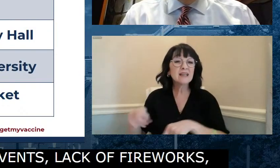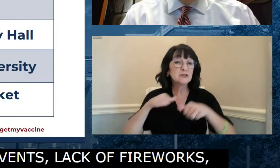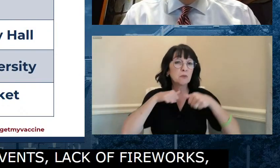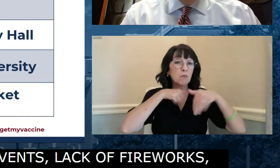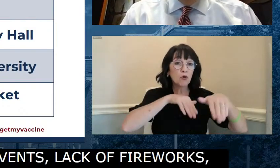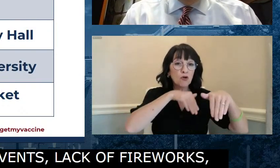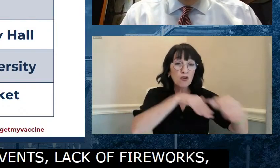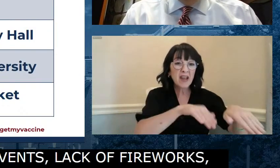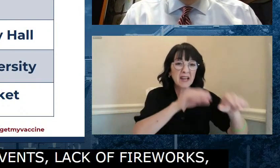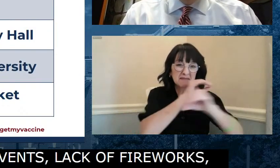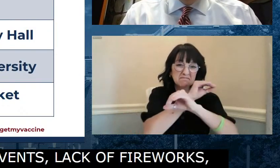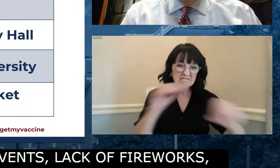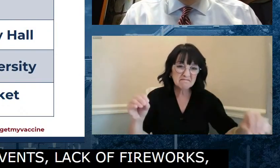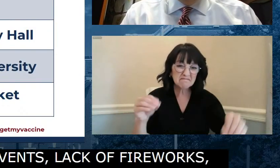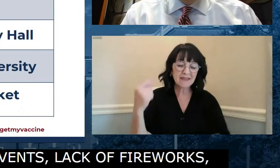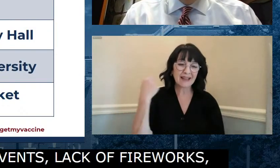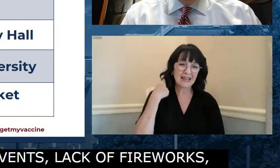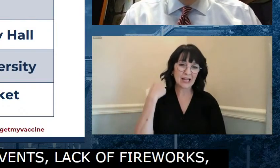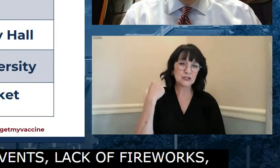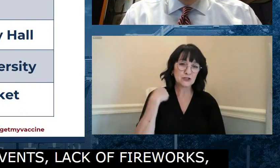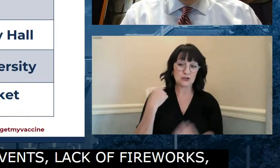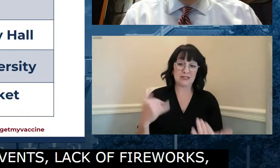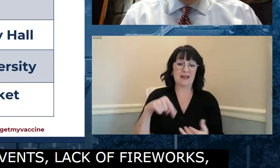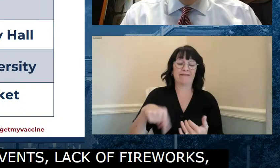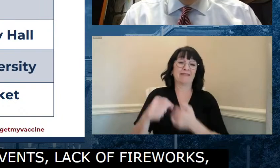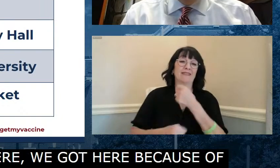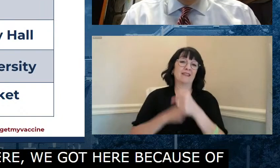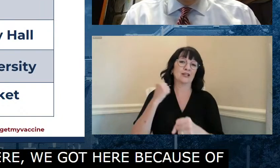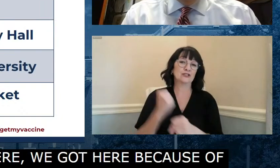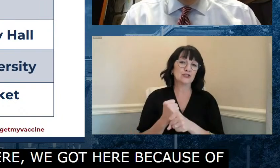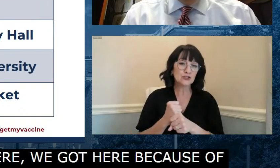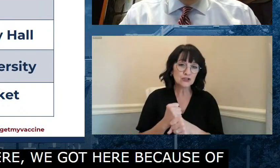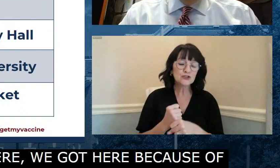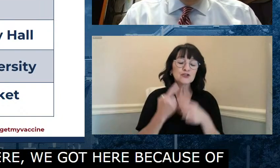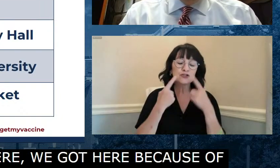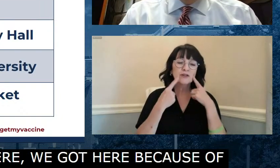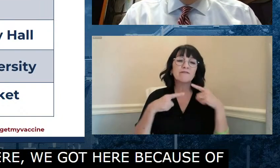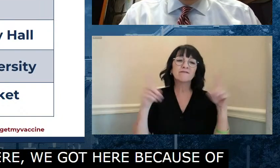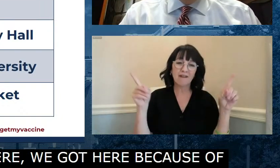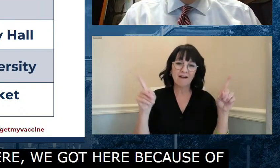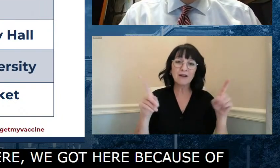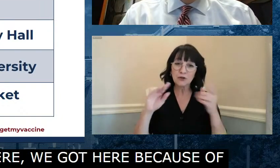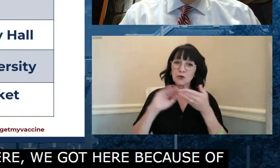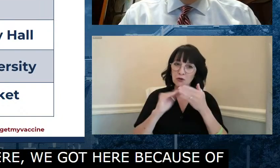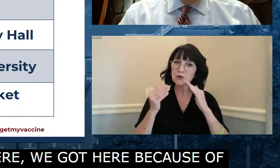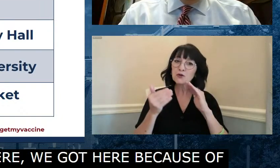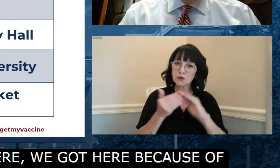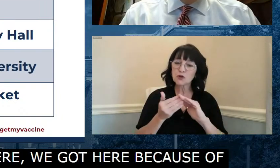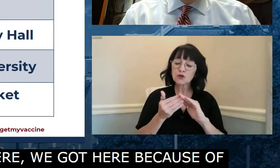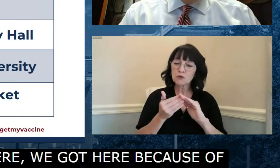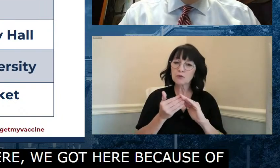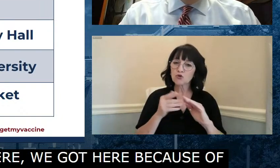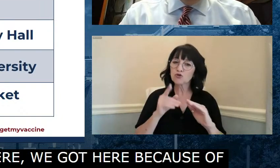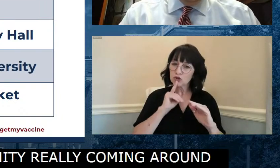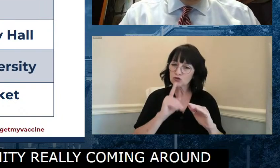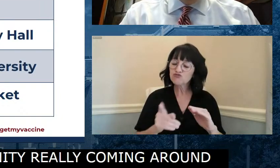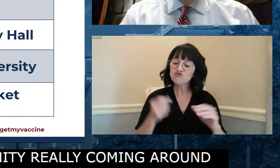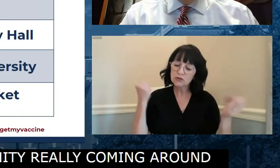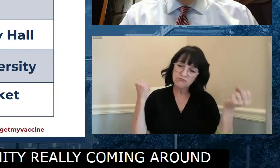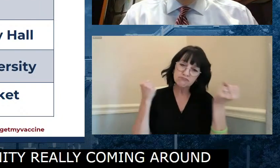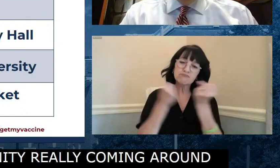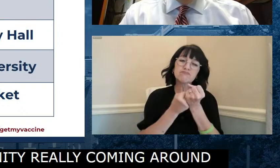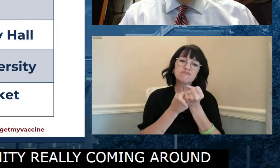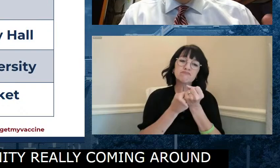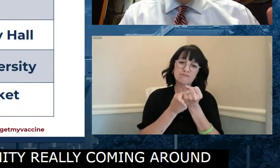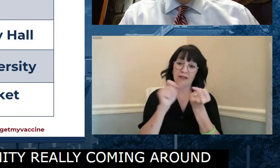because of people being flexible, the community really coming around us and helping us. And that's what's been important the last